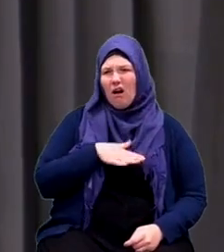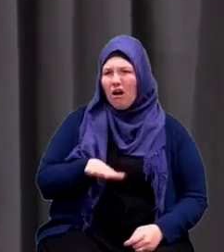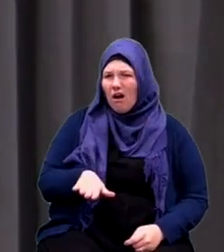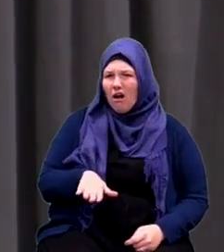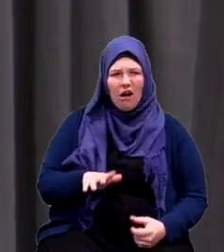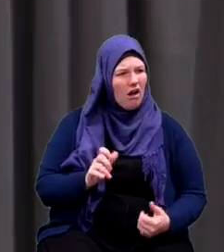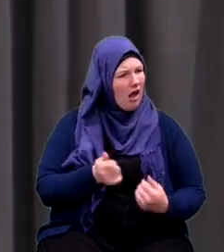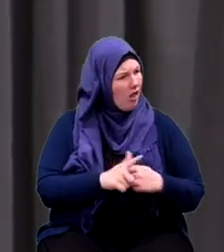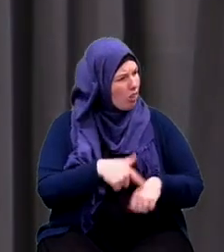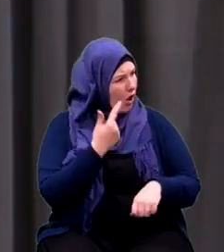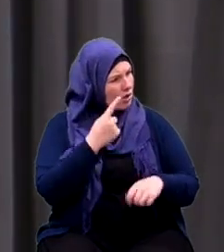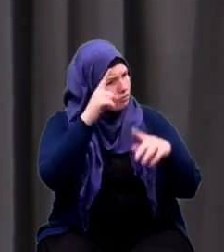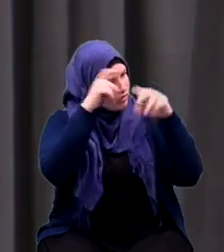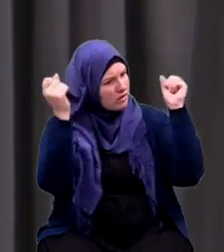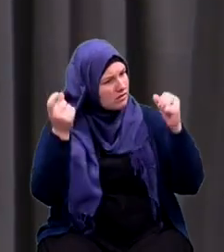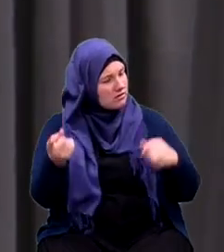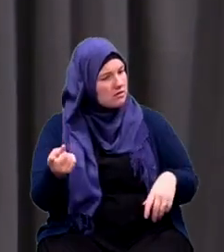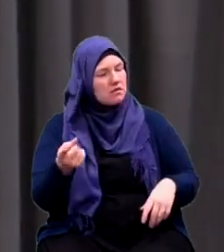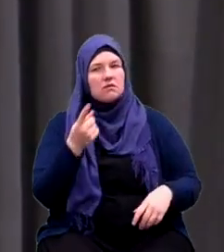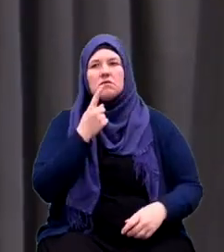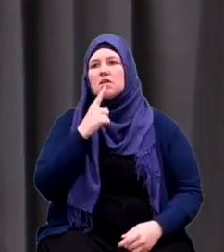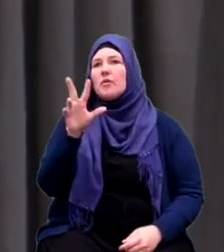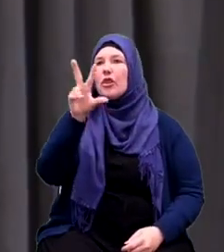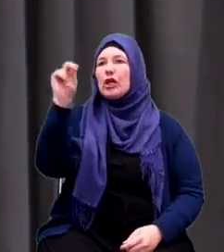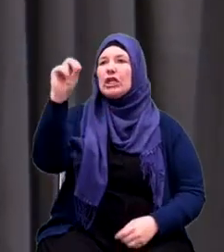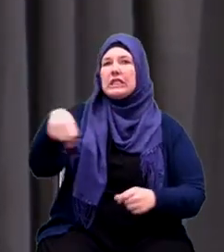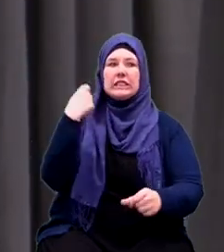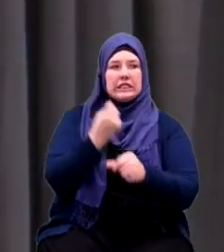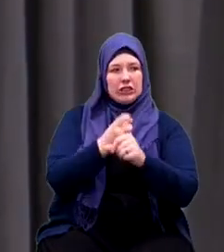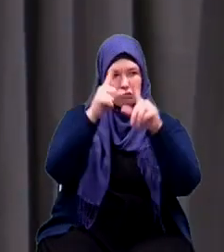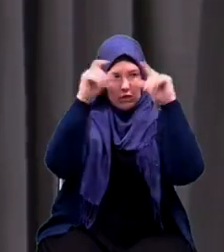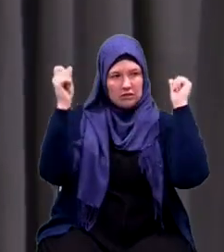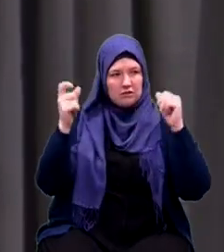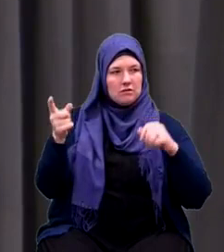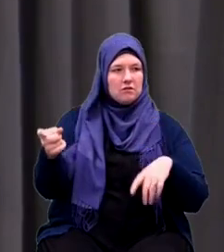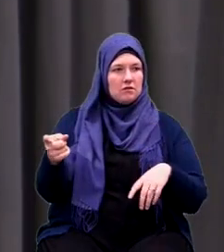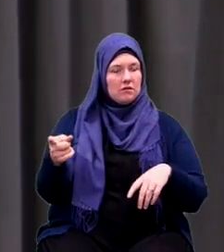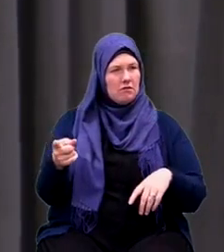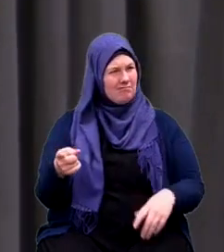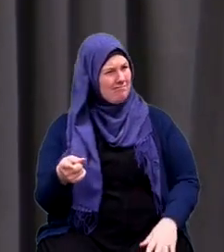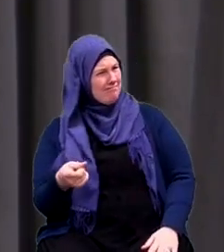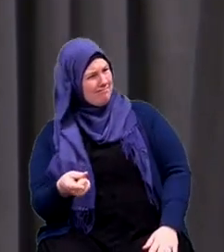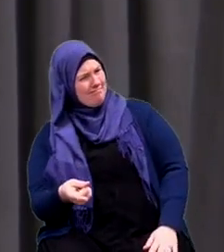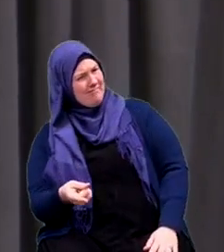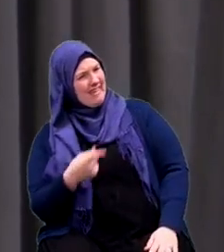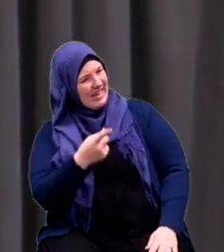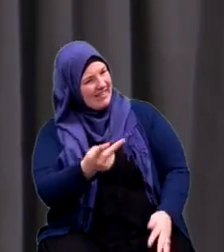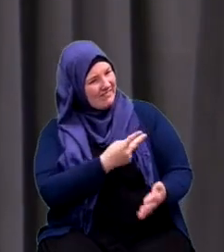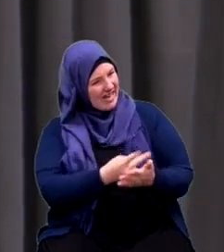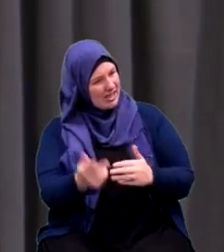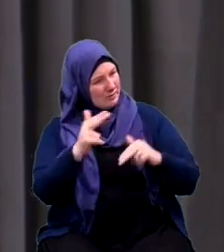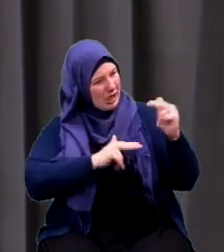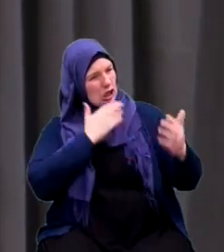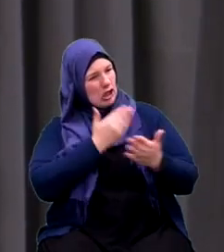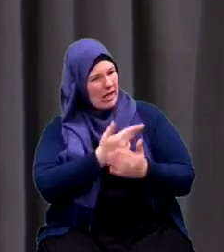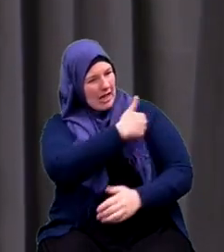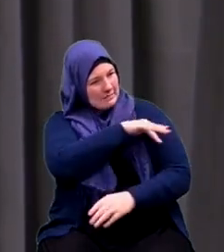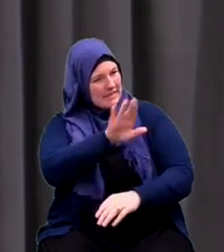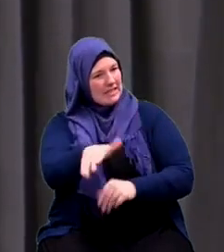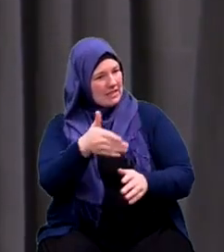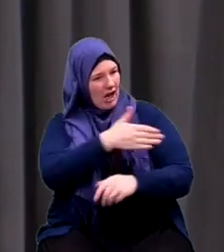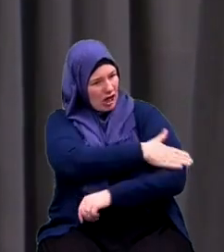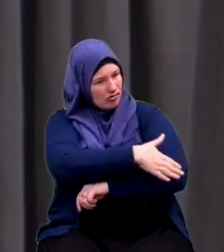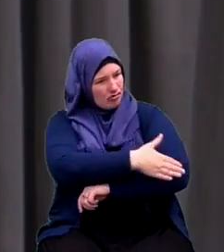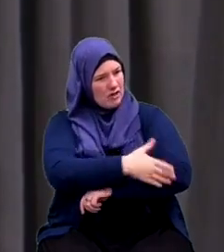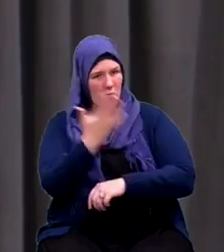How long has he been president? She said, about 30 years. He said, he failed to build a hospital in